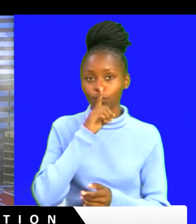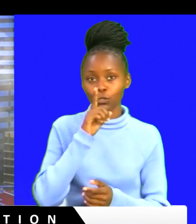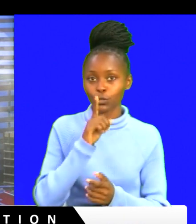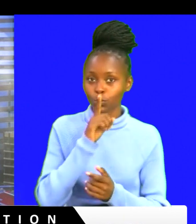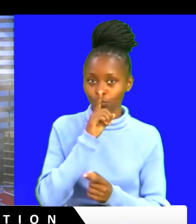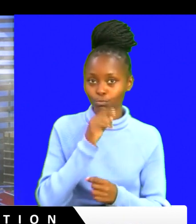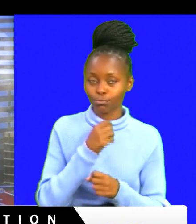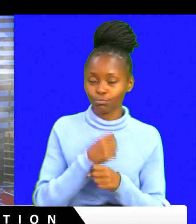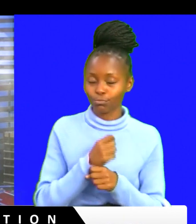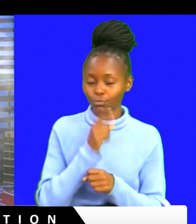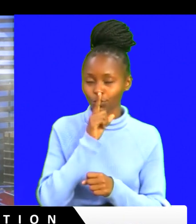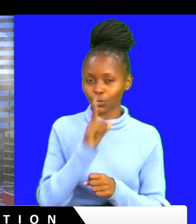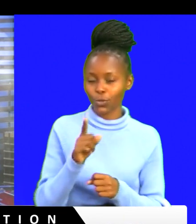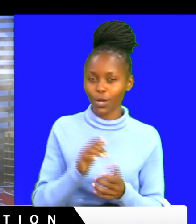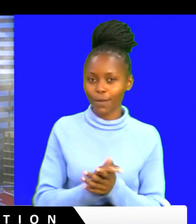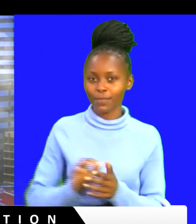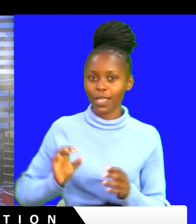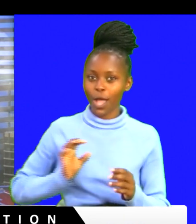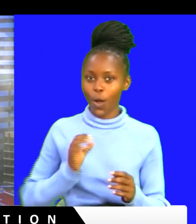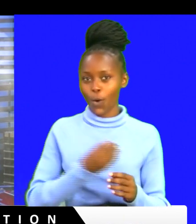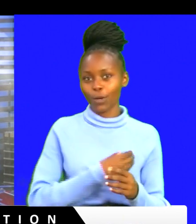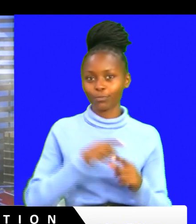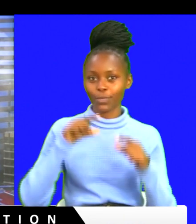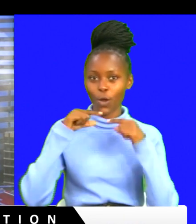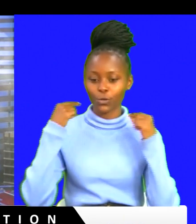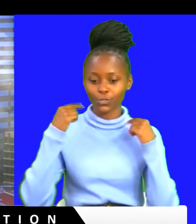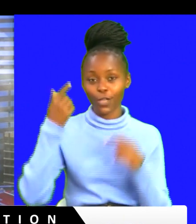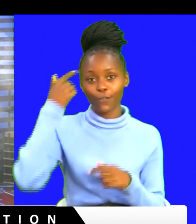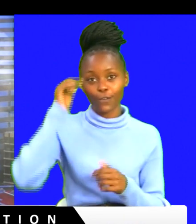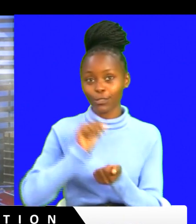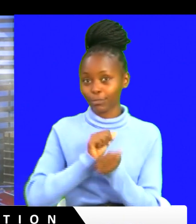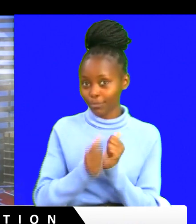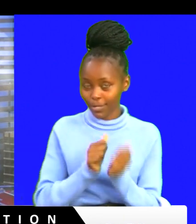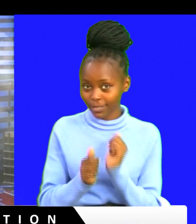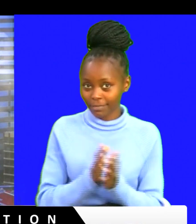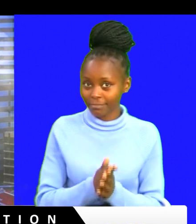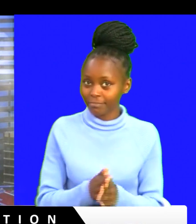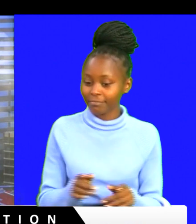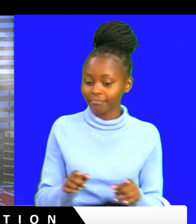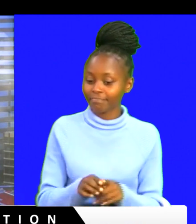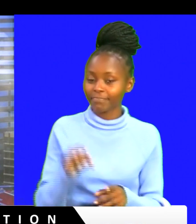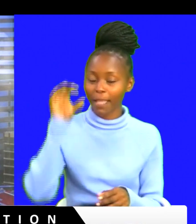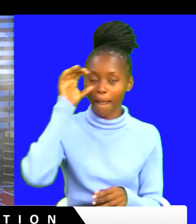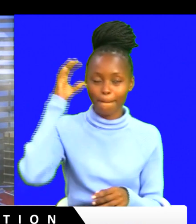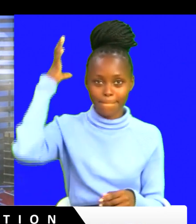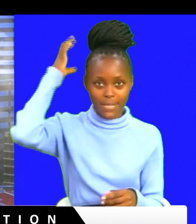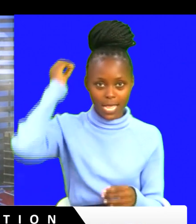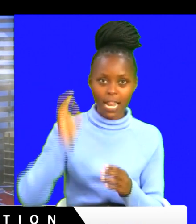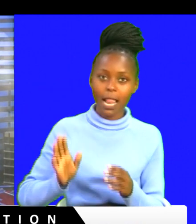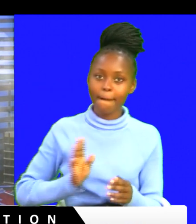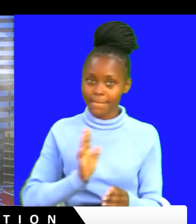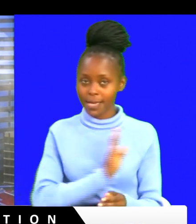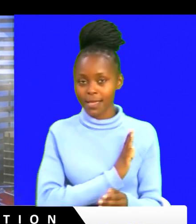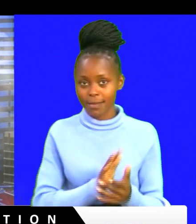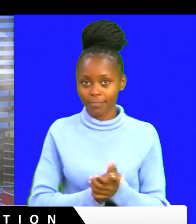news host, who are sports host here at Science TV, courtesy of Kina Bill, Kina Ben Rongai, and